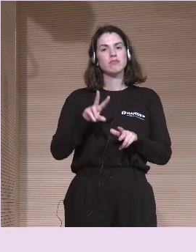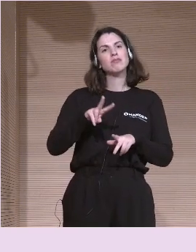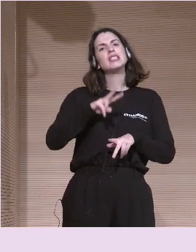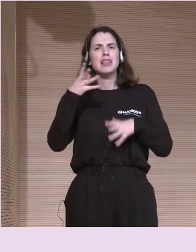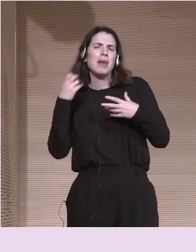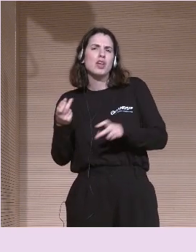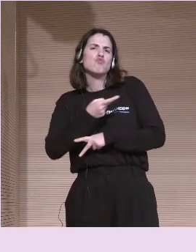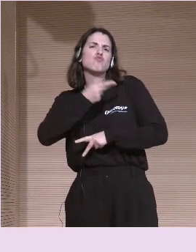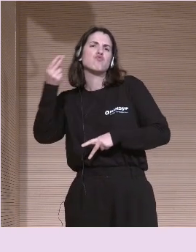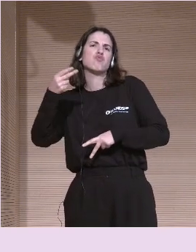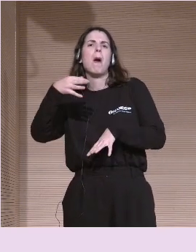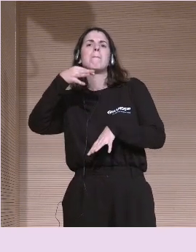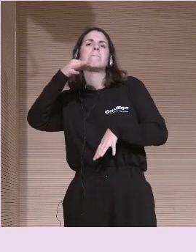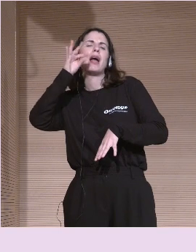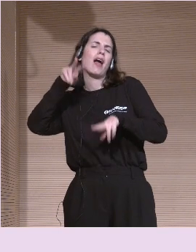other kind of shopping centre,